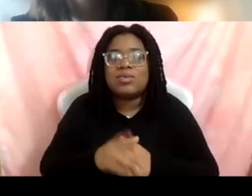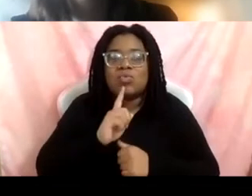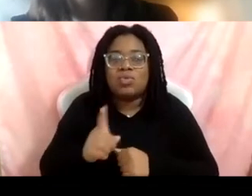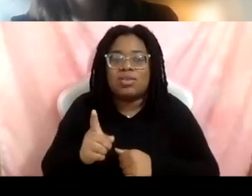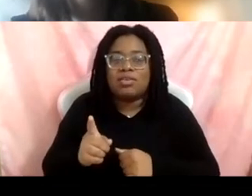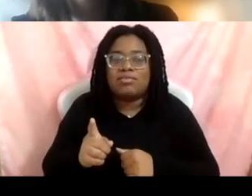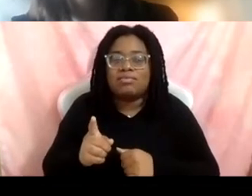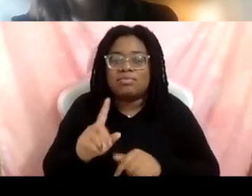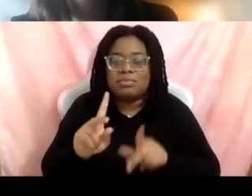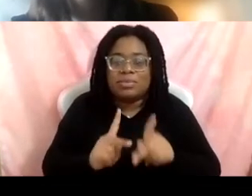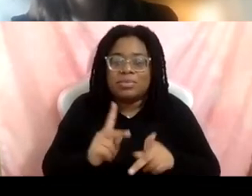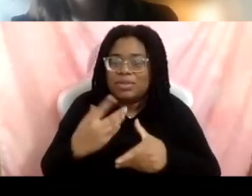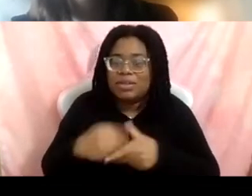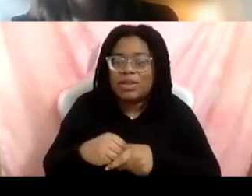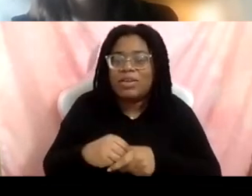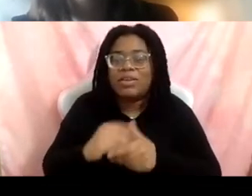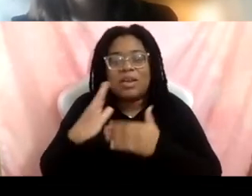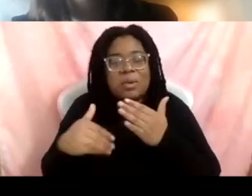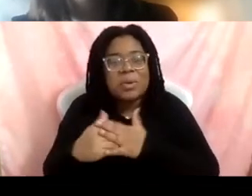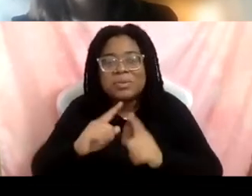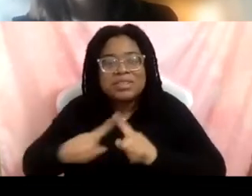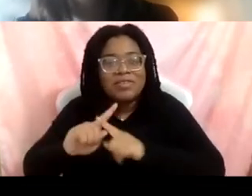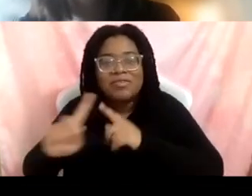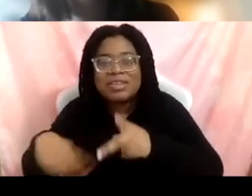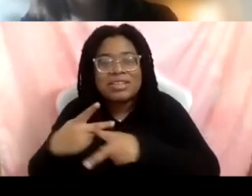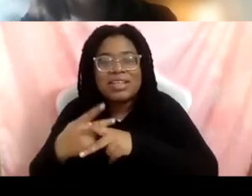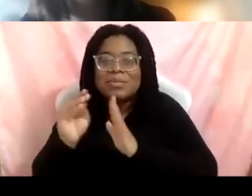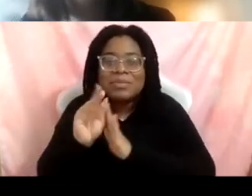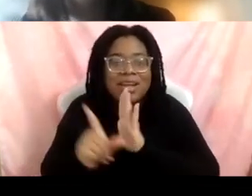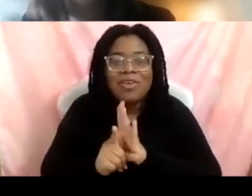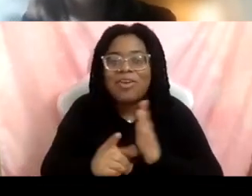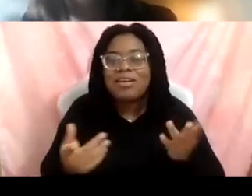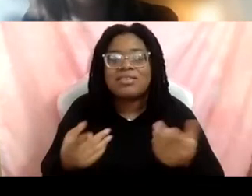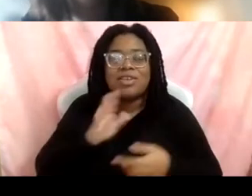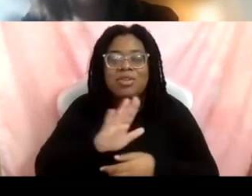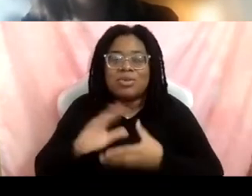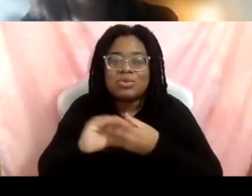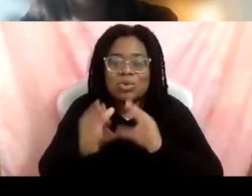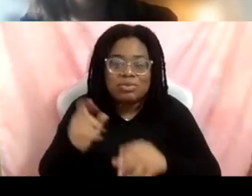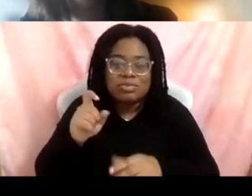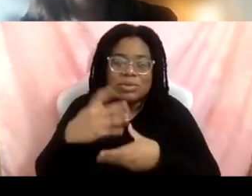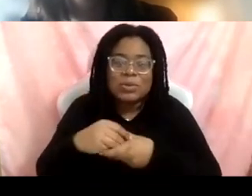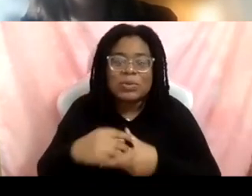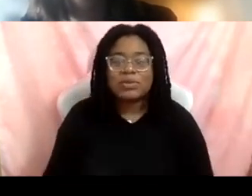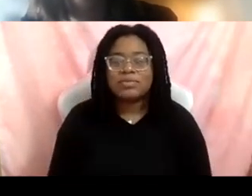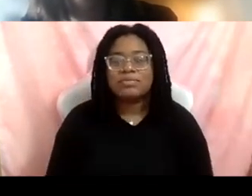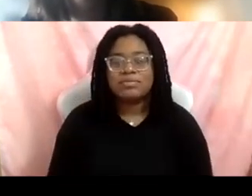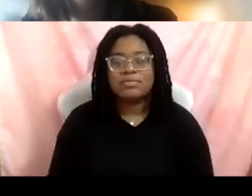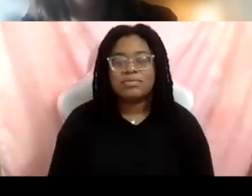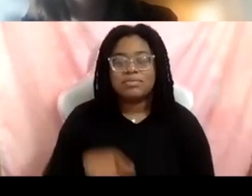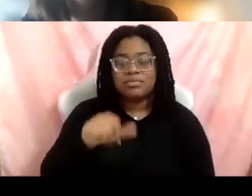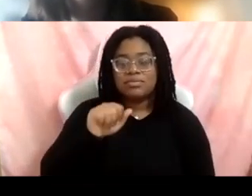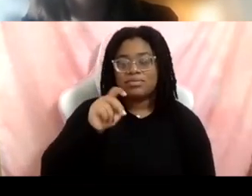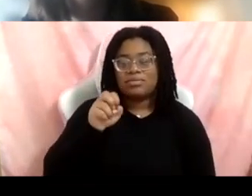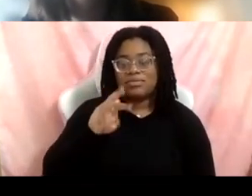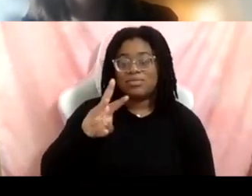be including people of all different types of backgrounds in their stories. Yeah, you're right, Faith. Sex